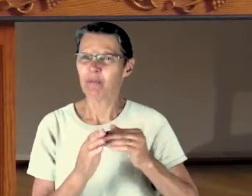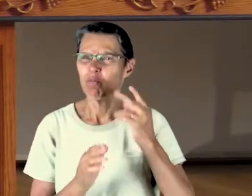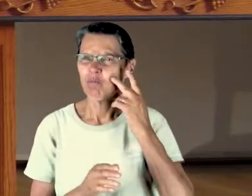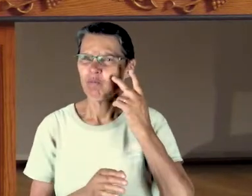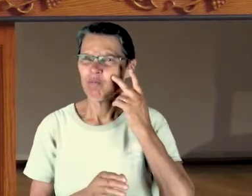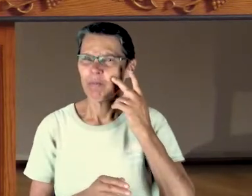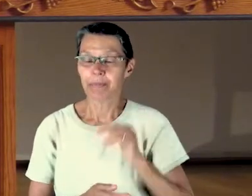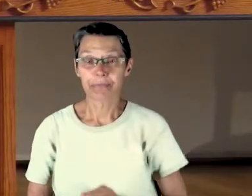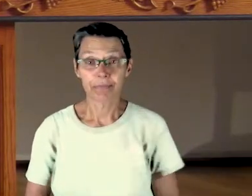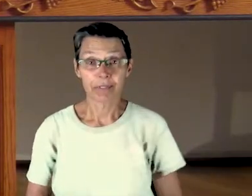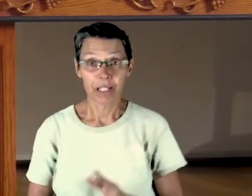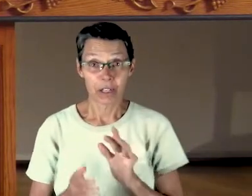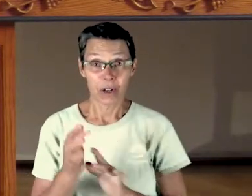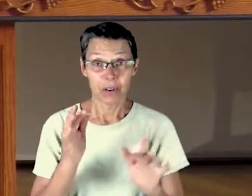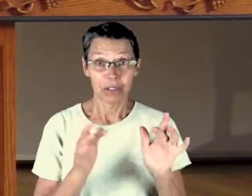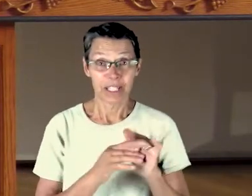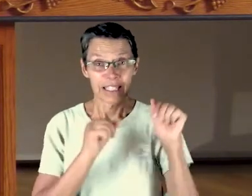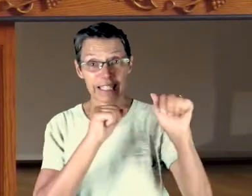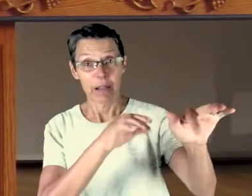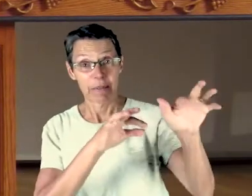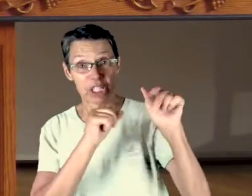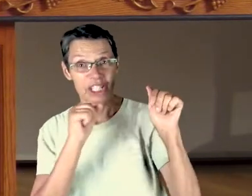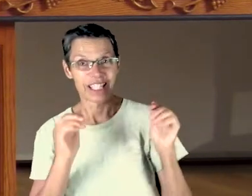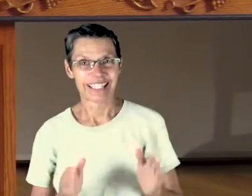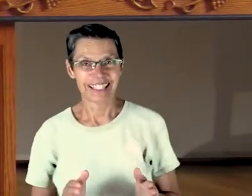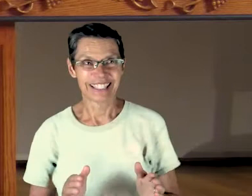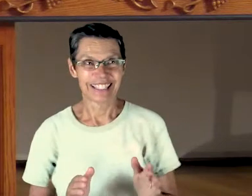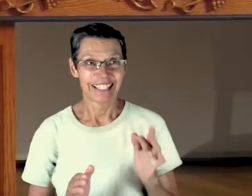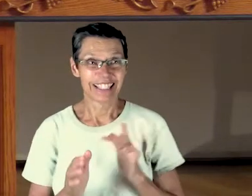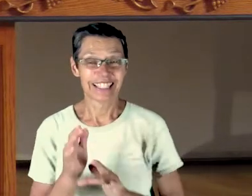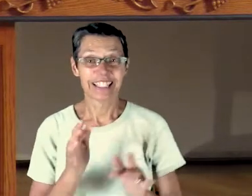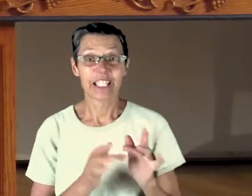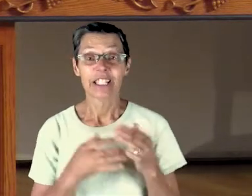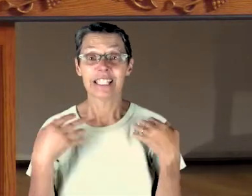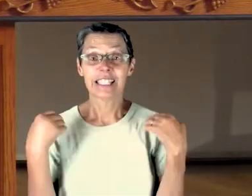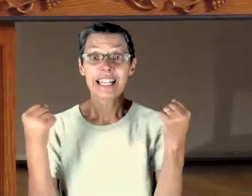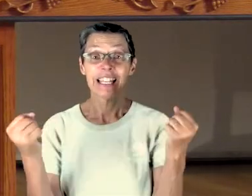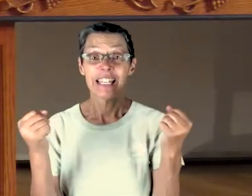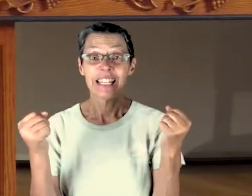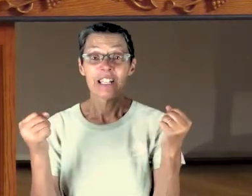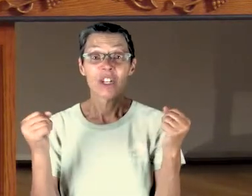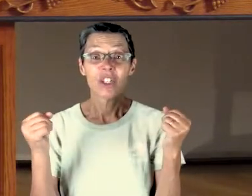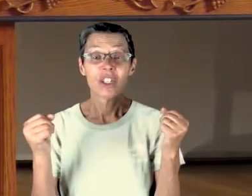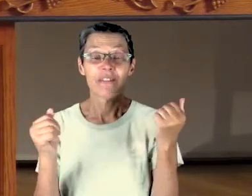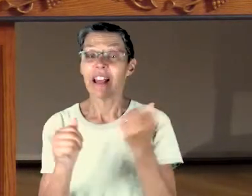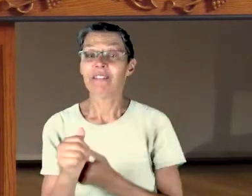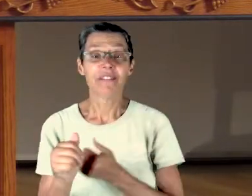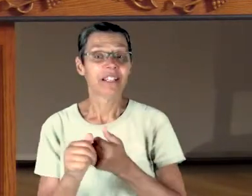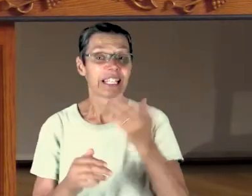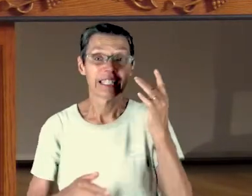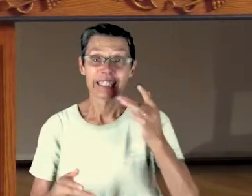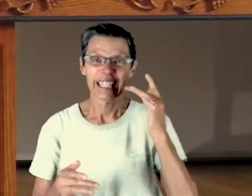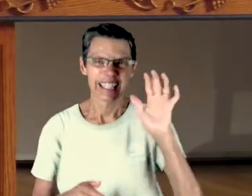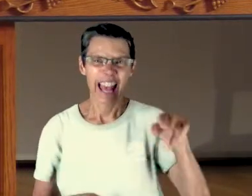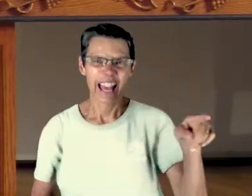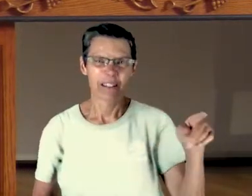miracle worker, Jesus the magician, Jesus the healer of every illness.